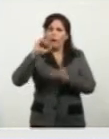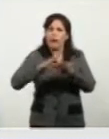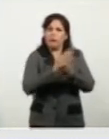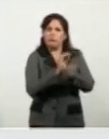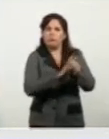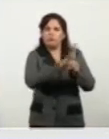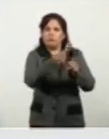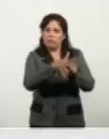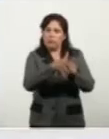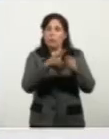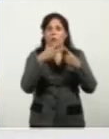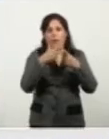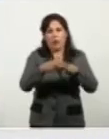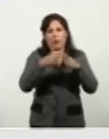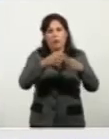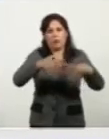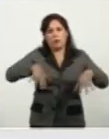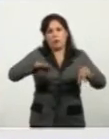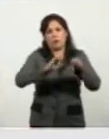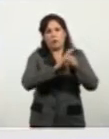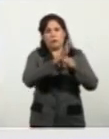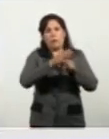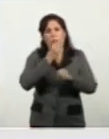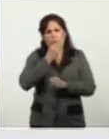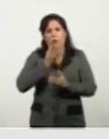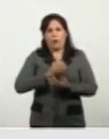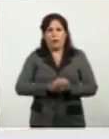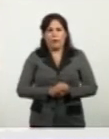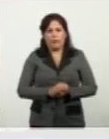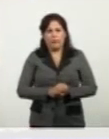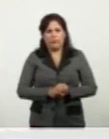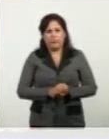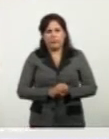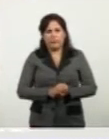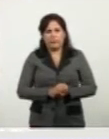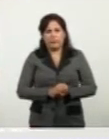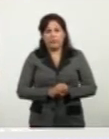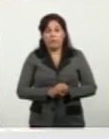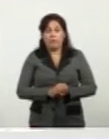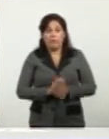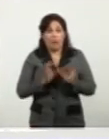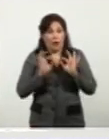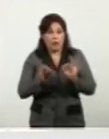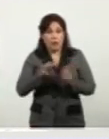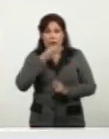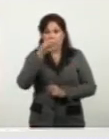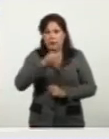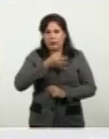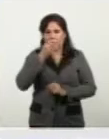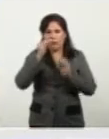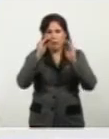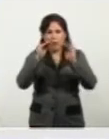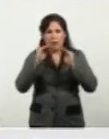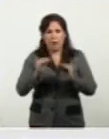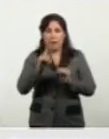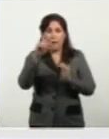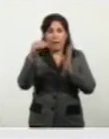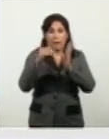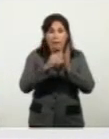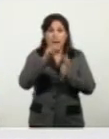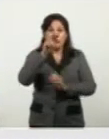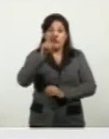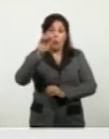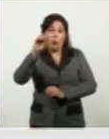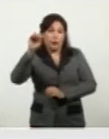always regret the death of 83 people in Cuba as a result of this pandemic, which gives us a lethality rate